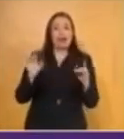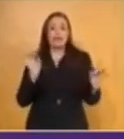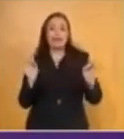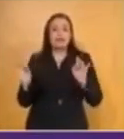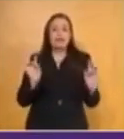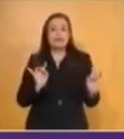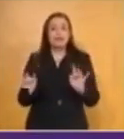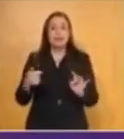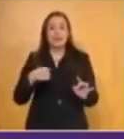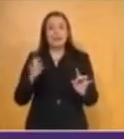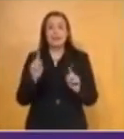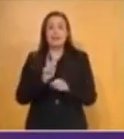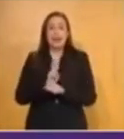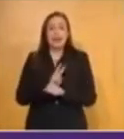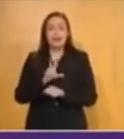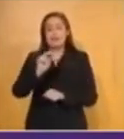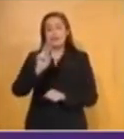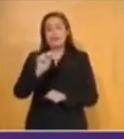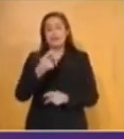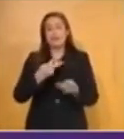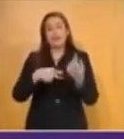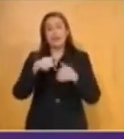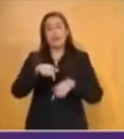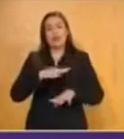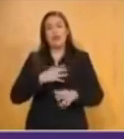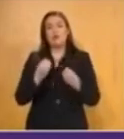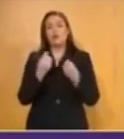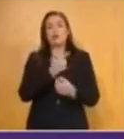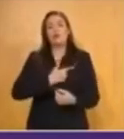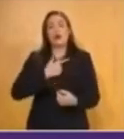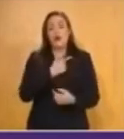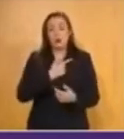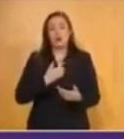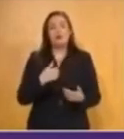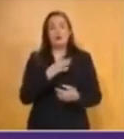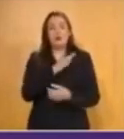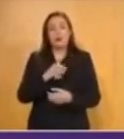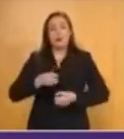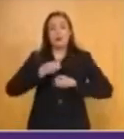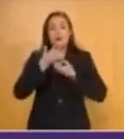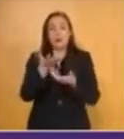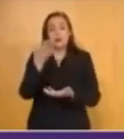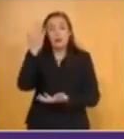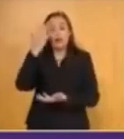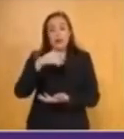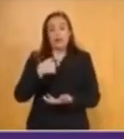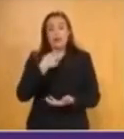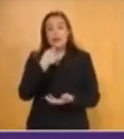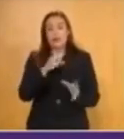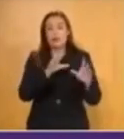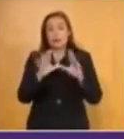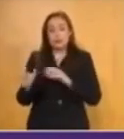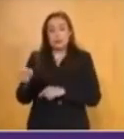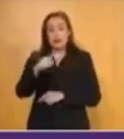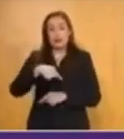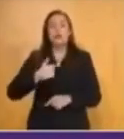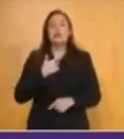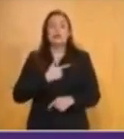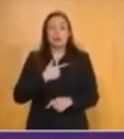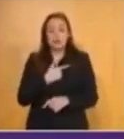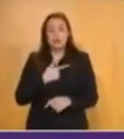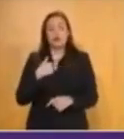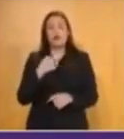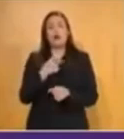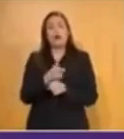mucho gusto, con mucho placer, para poder ayudarlos, para que ustedes aprendan desde casa, ¿ok? Entonces los invito a que pongamos en práctica estos